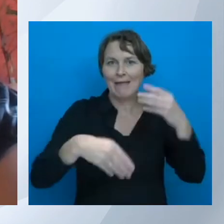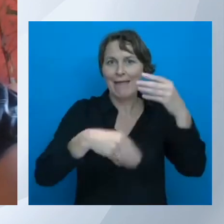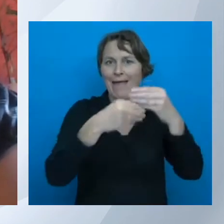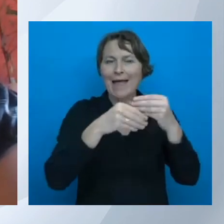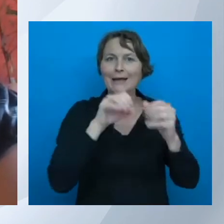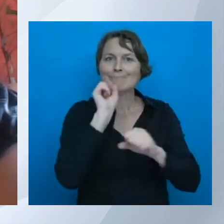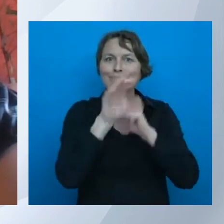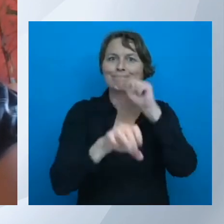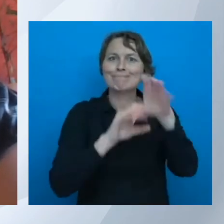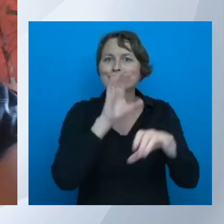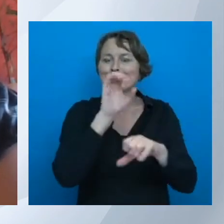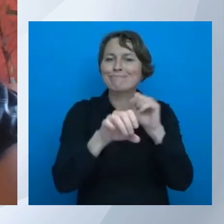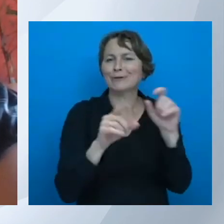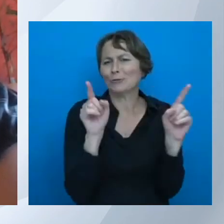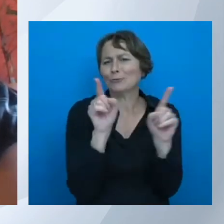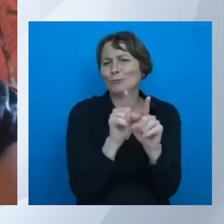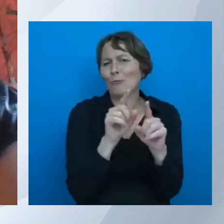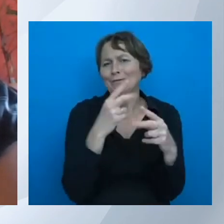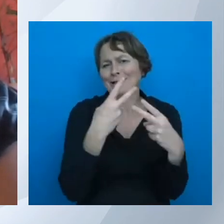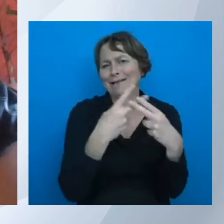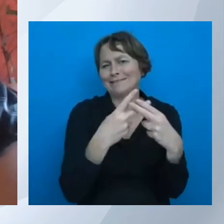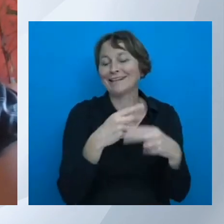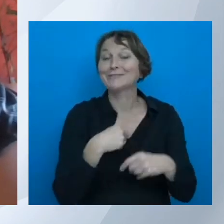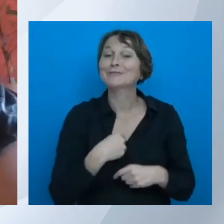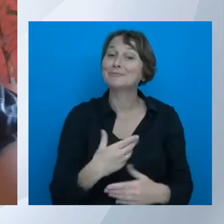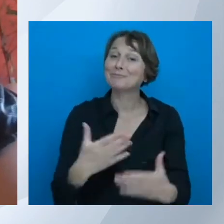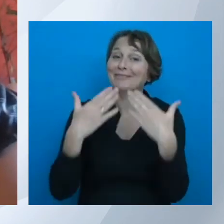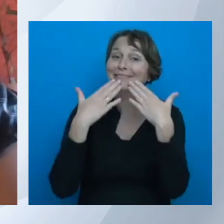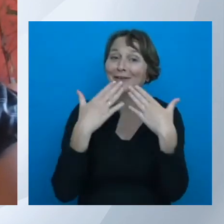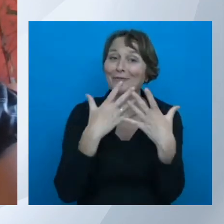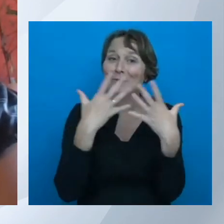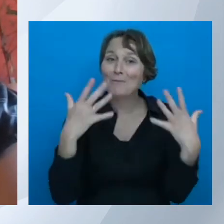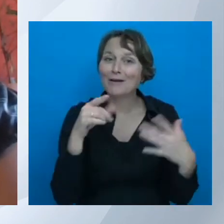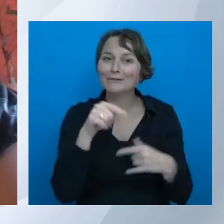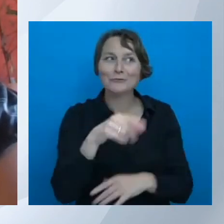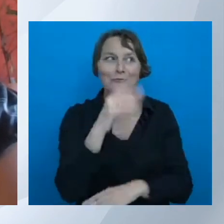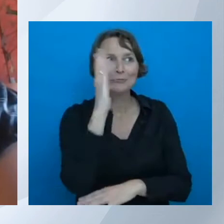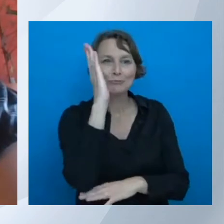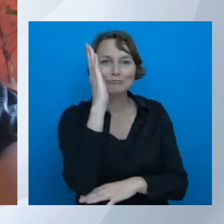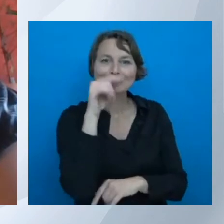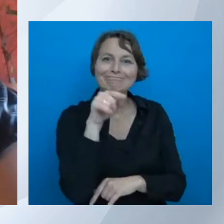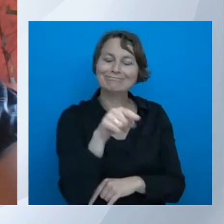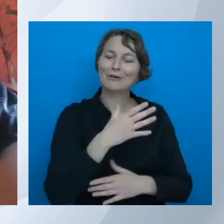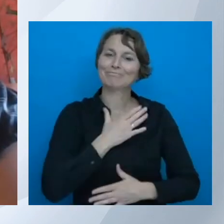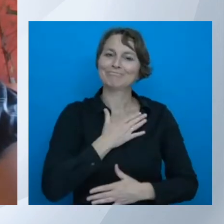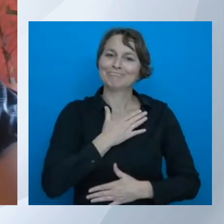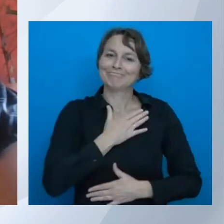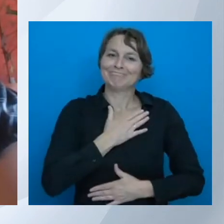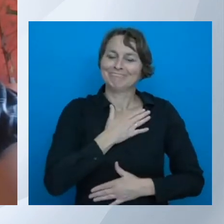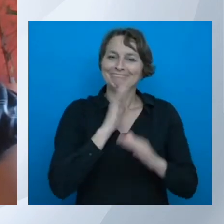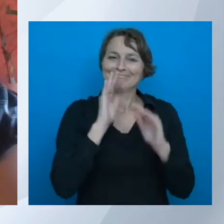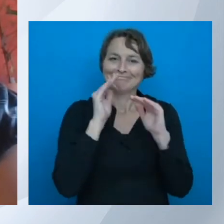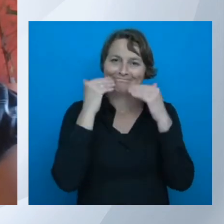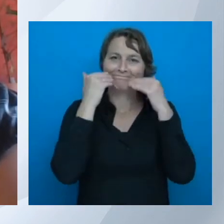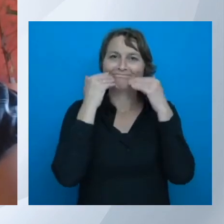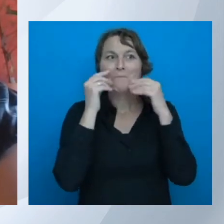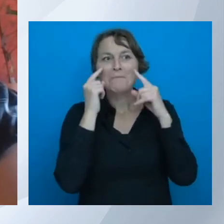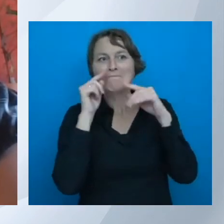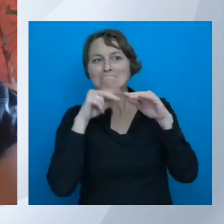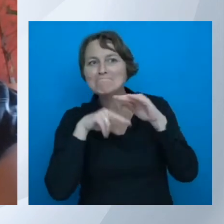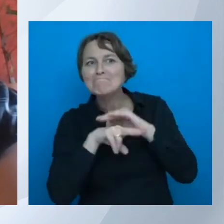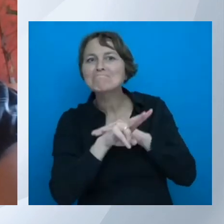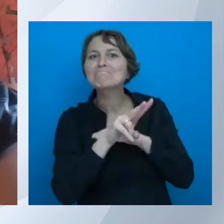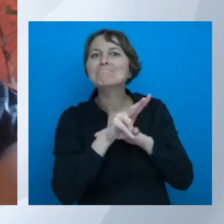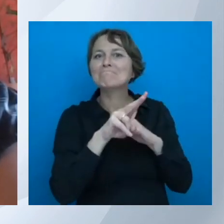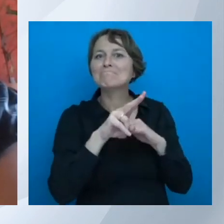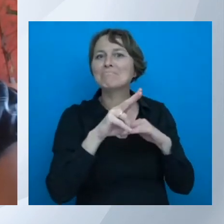Well, thank you very much for your talk. We really enjoyed it, and I'm looking forward to learn more during